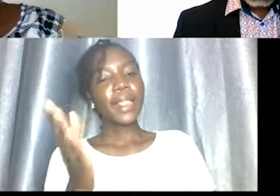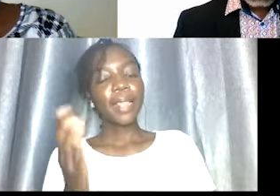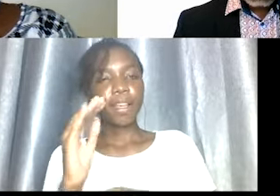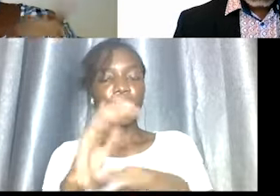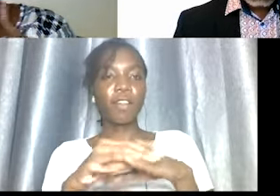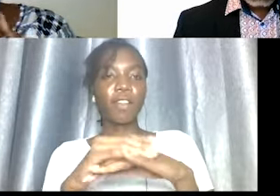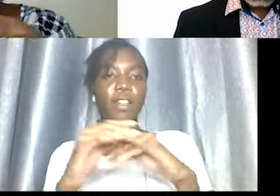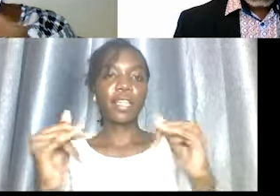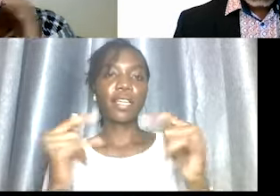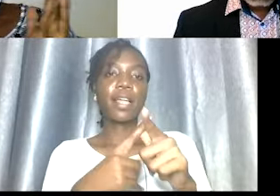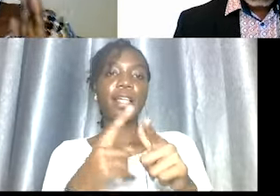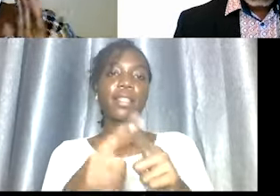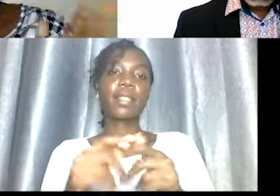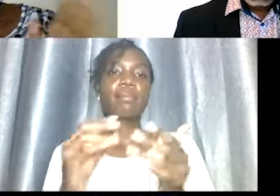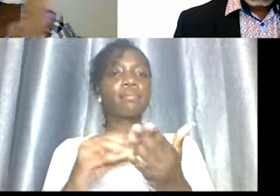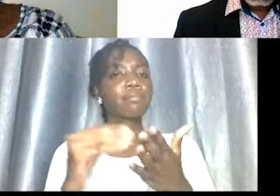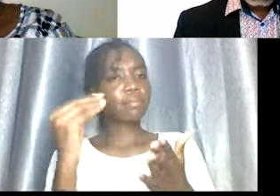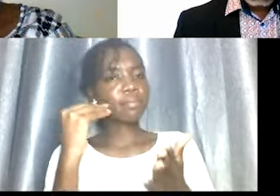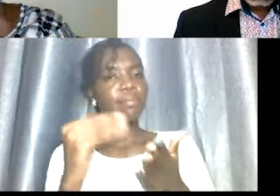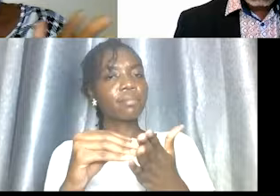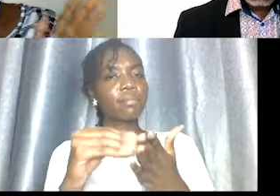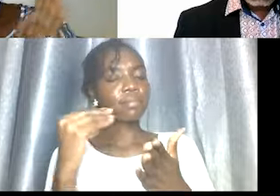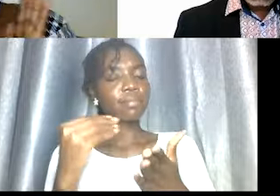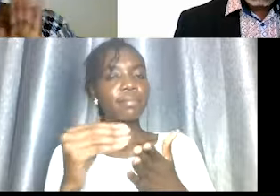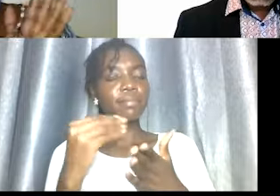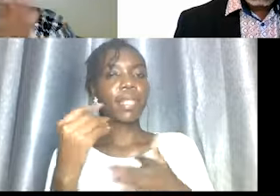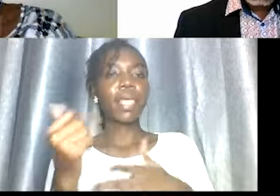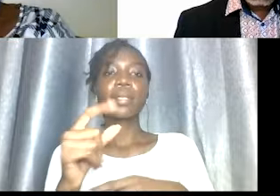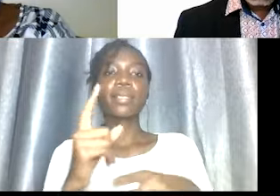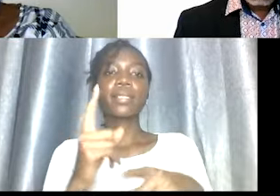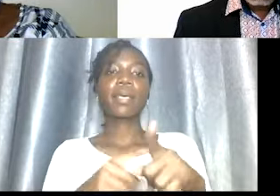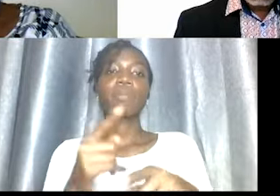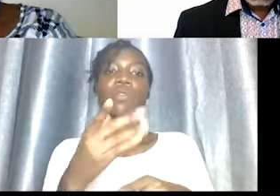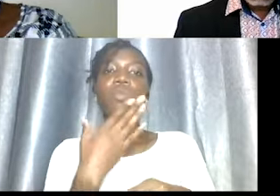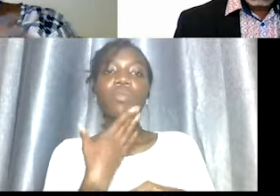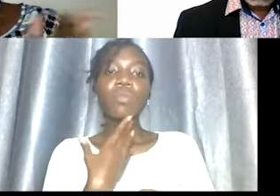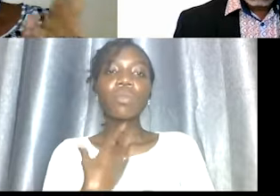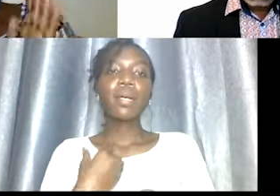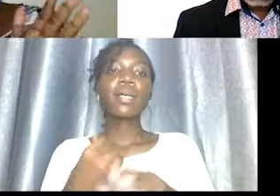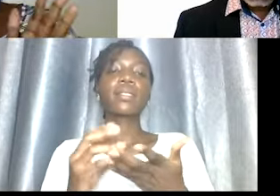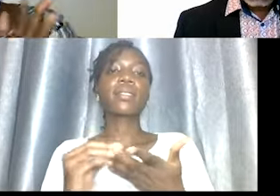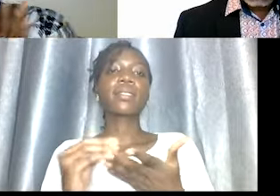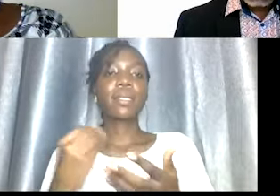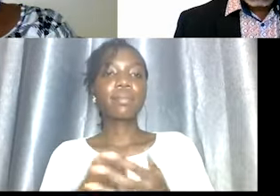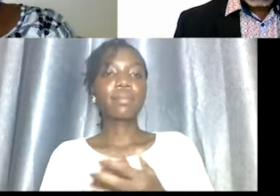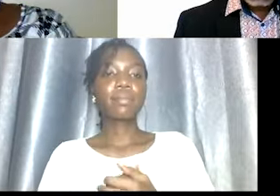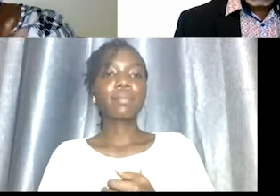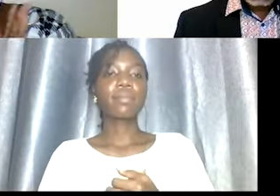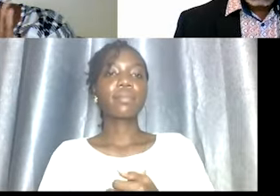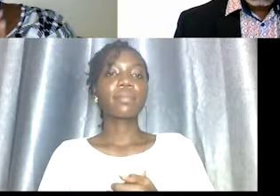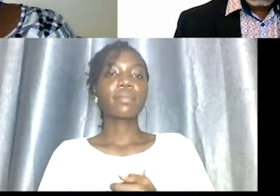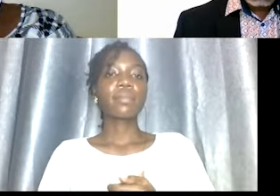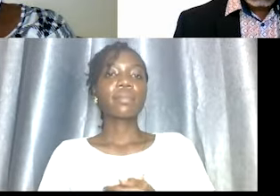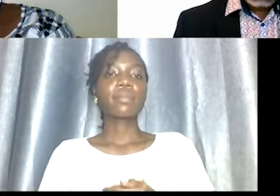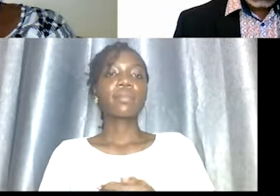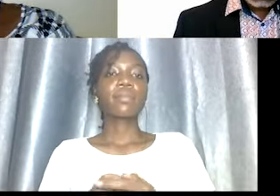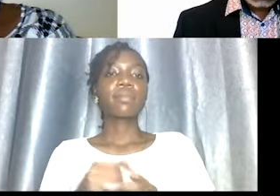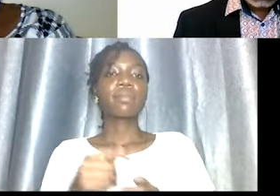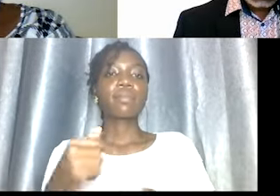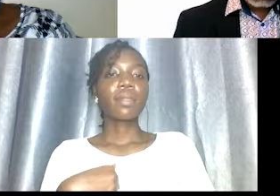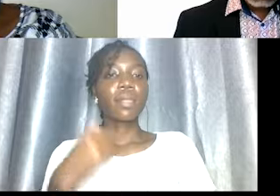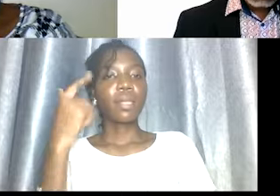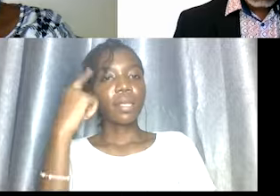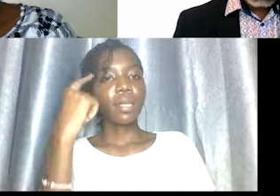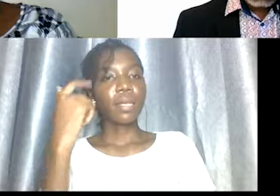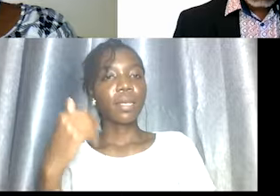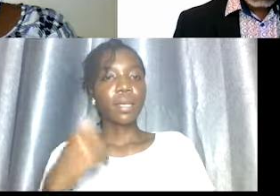go there, you learn at your pace, whatever time you want, whatever number of hours you want. I think there's a limit that you have to finish the course within the